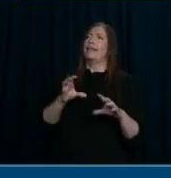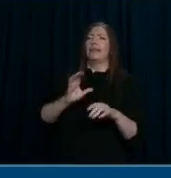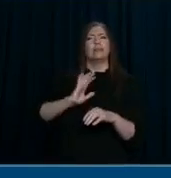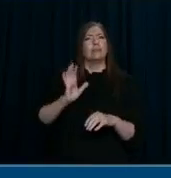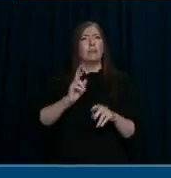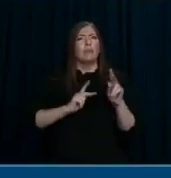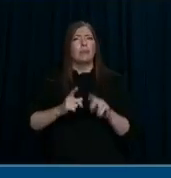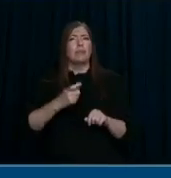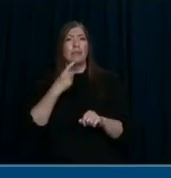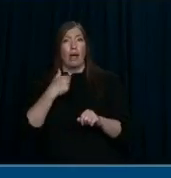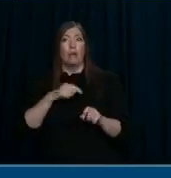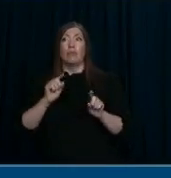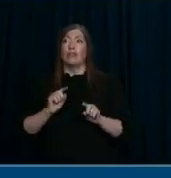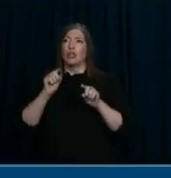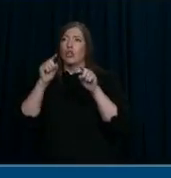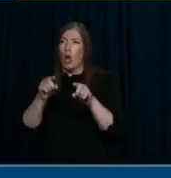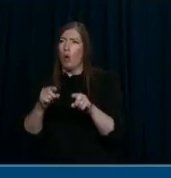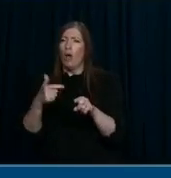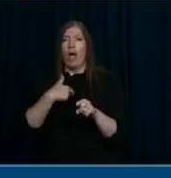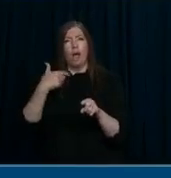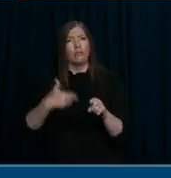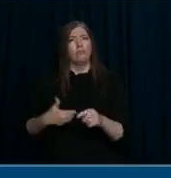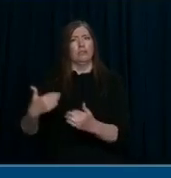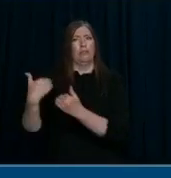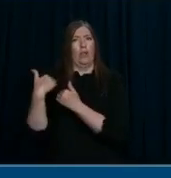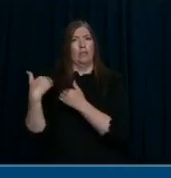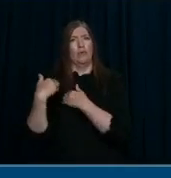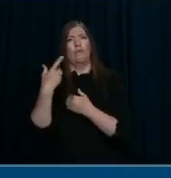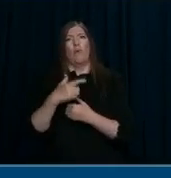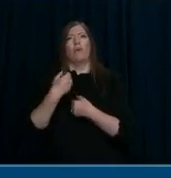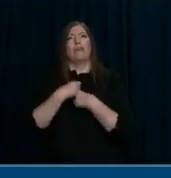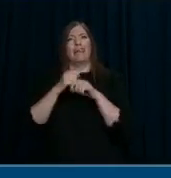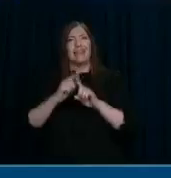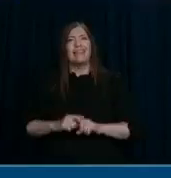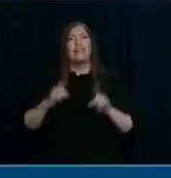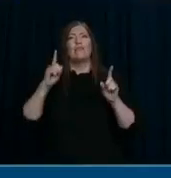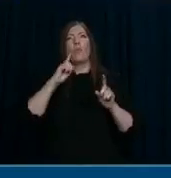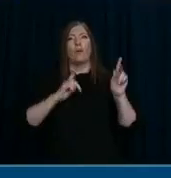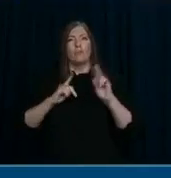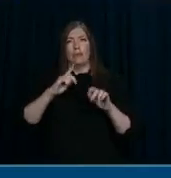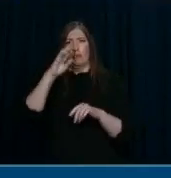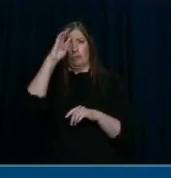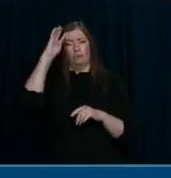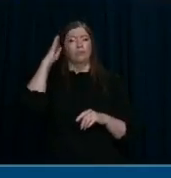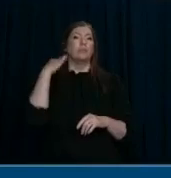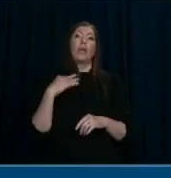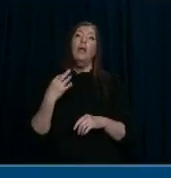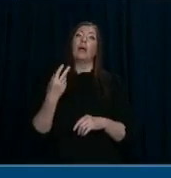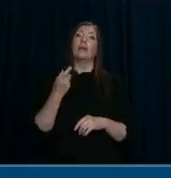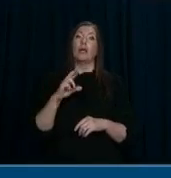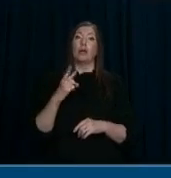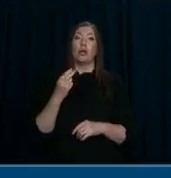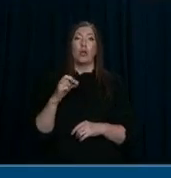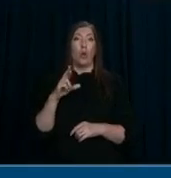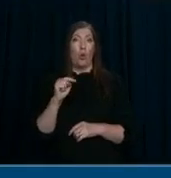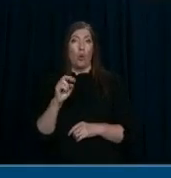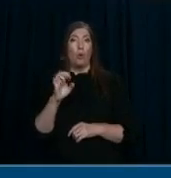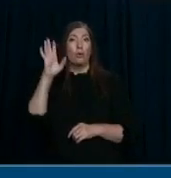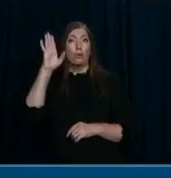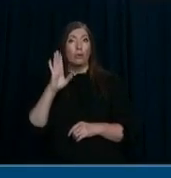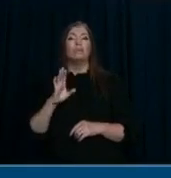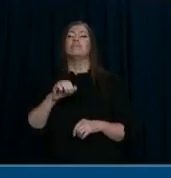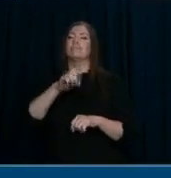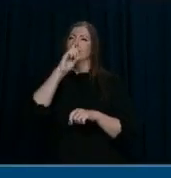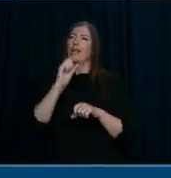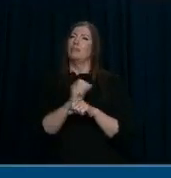saying, I'm going to go there and I'm going to be held accountable for making a real difference for people. Dr. Horn, your hand is up. Yes, absolutely. So